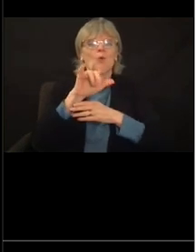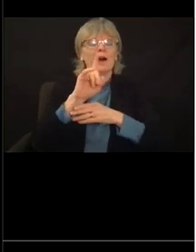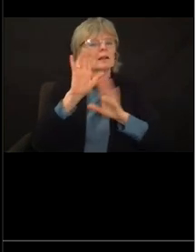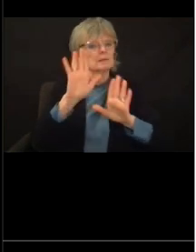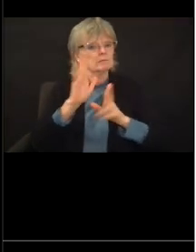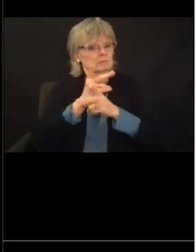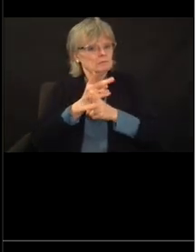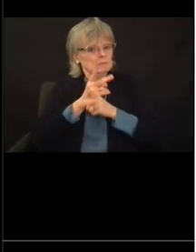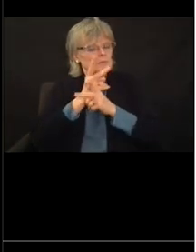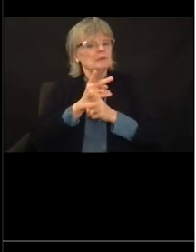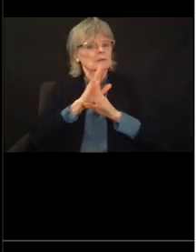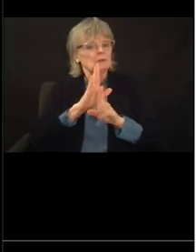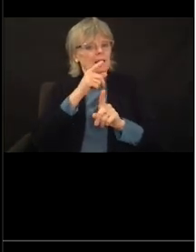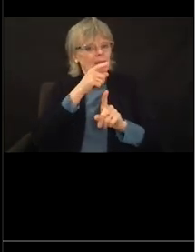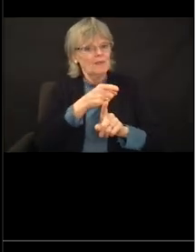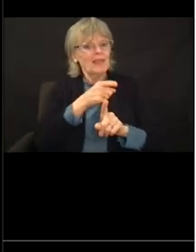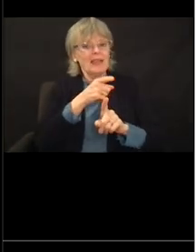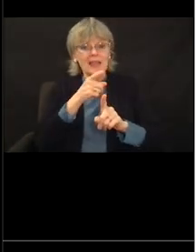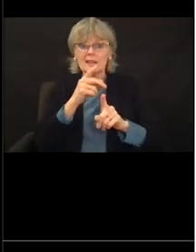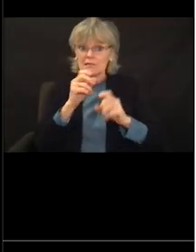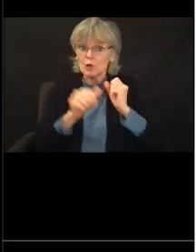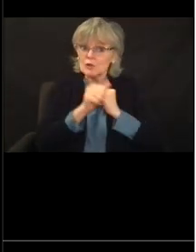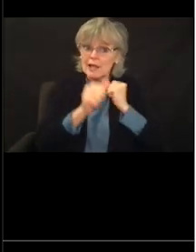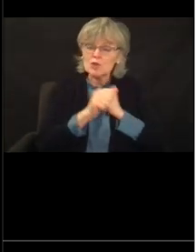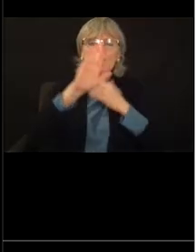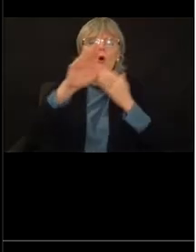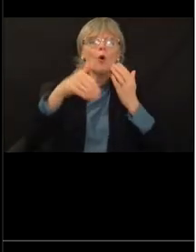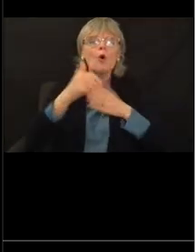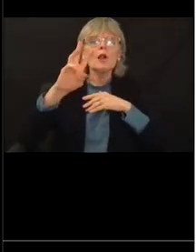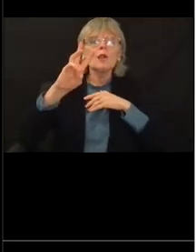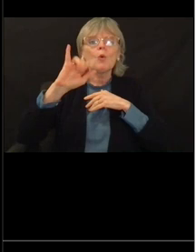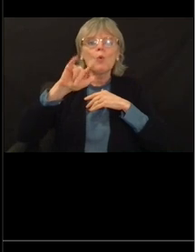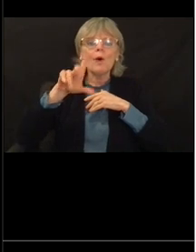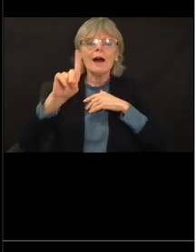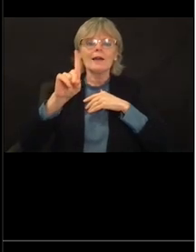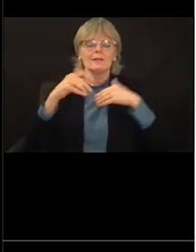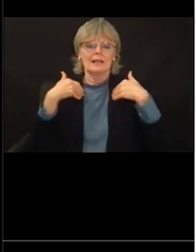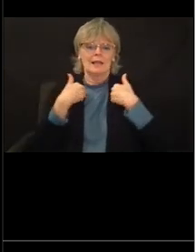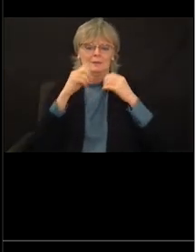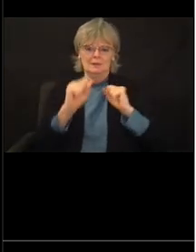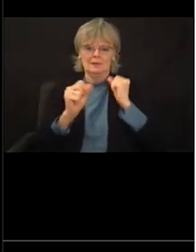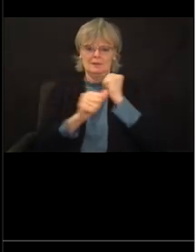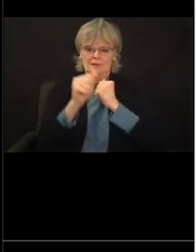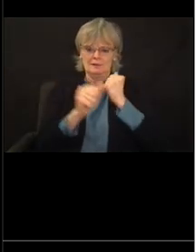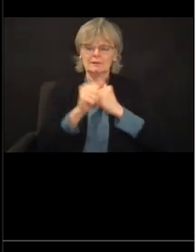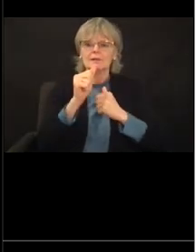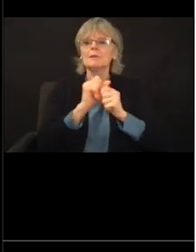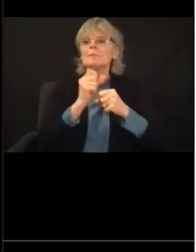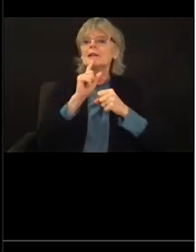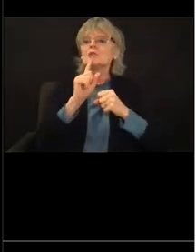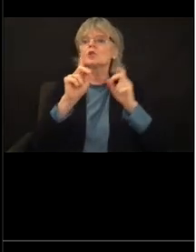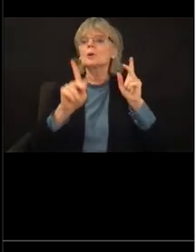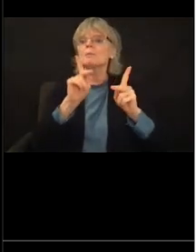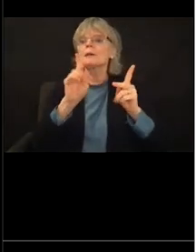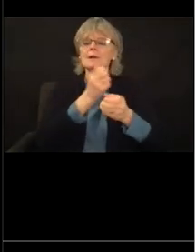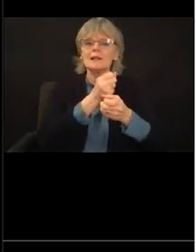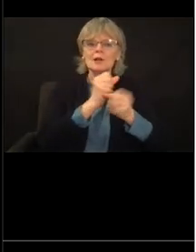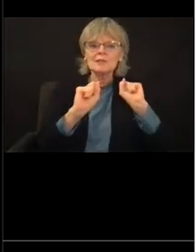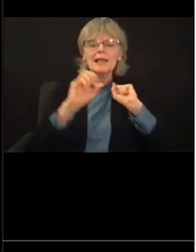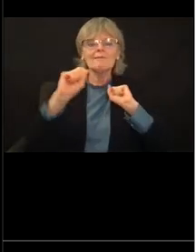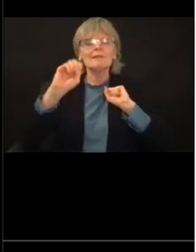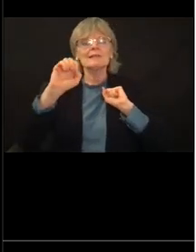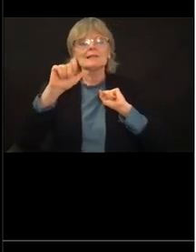because they are dangerous. All wild animals can be dangerous, and we want to make sure that people are safe and seals are safe,